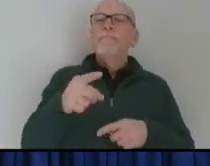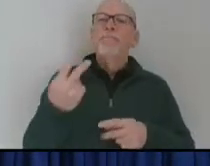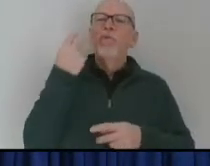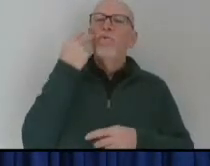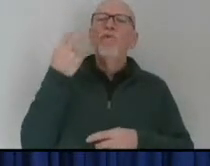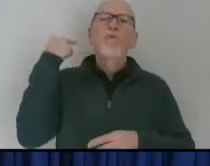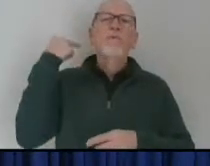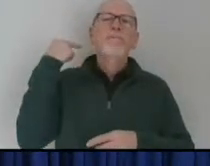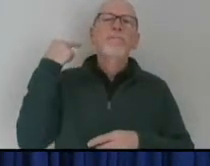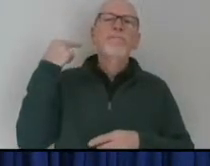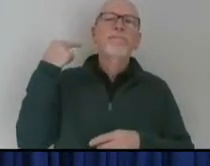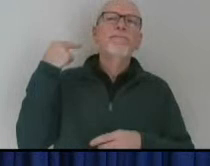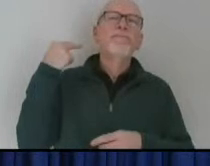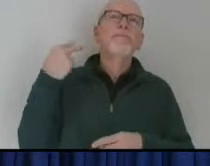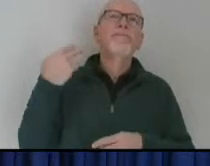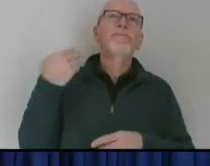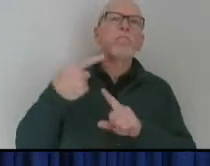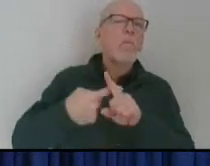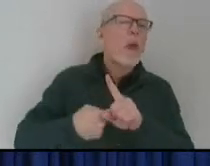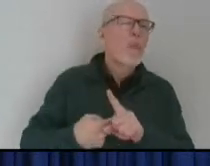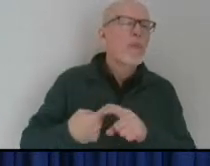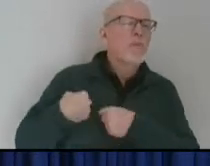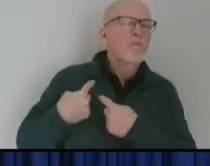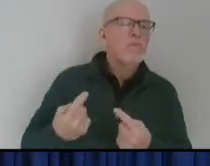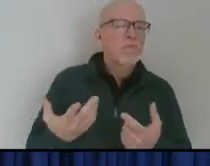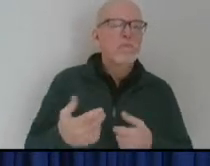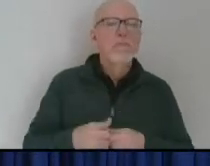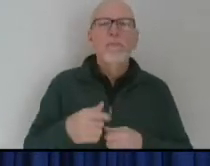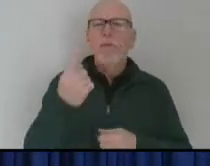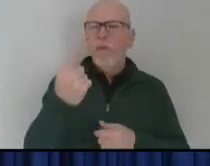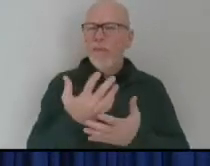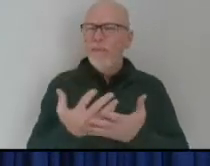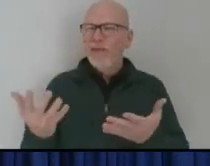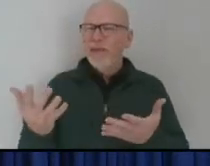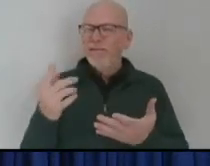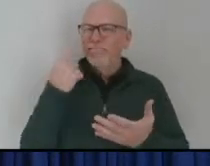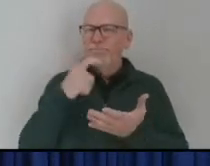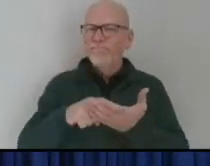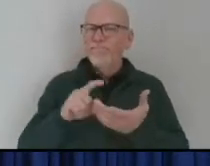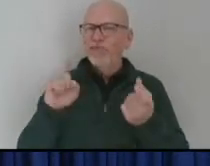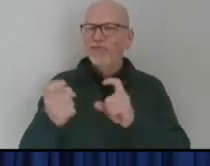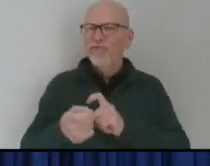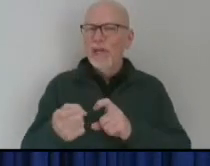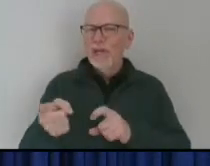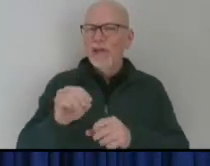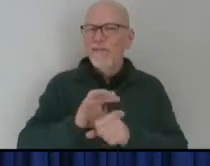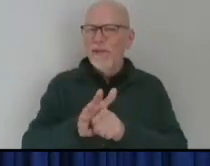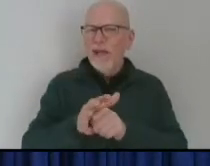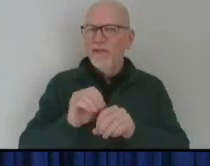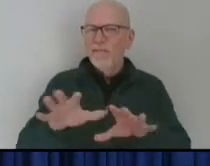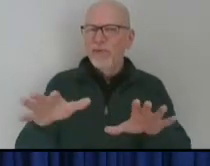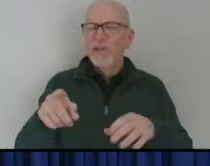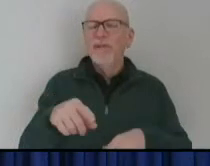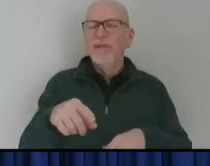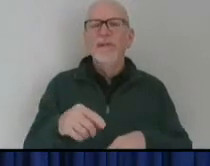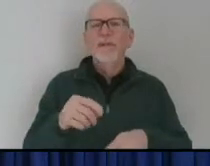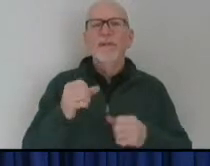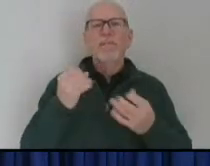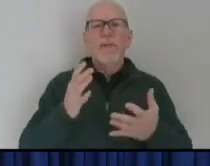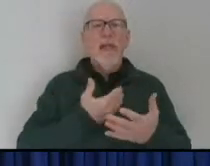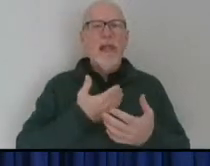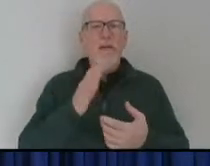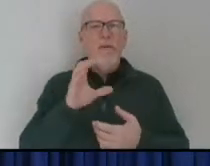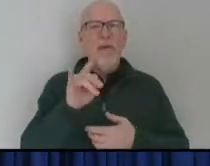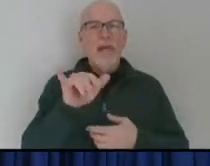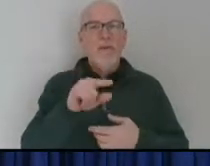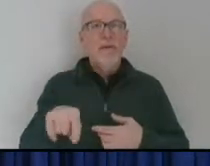past month, one of the things that has changed in terms of the virus spread is that many of our counties were